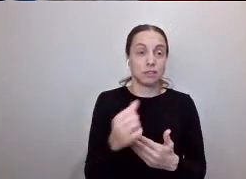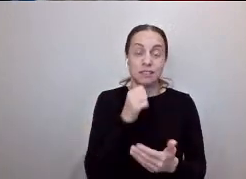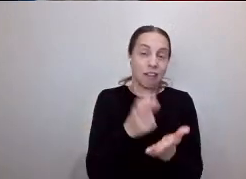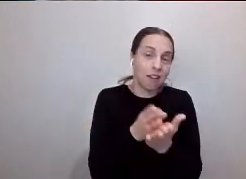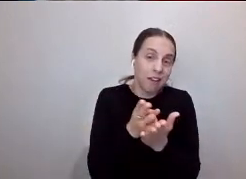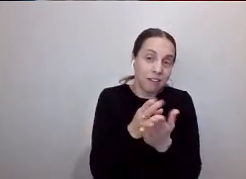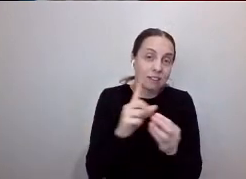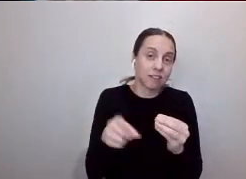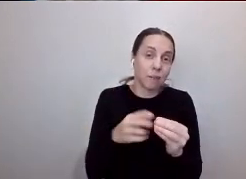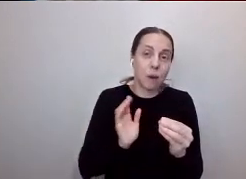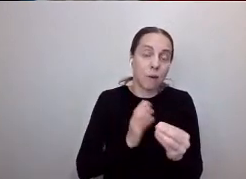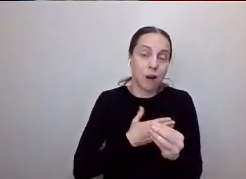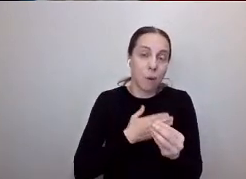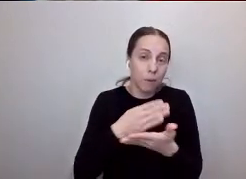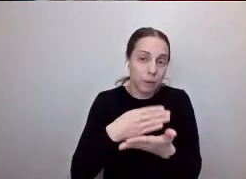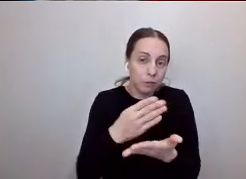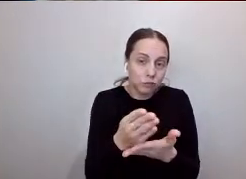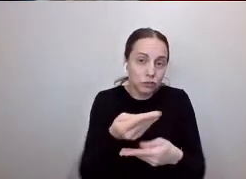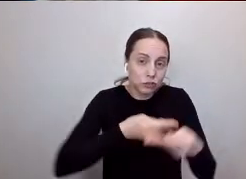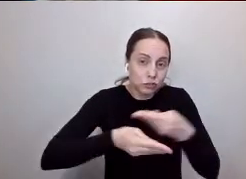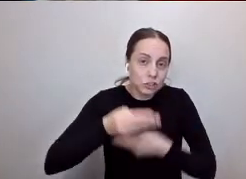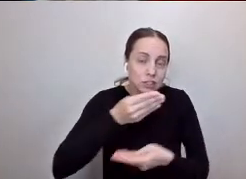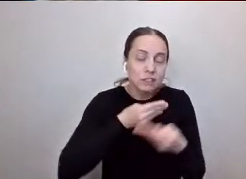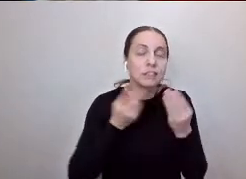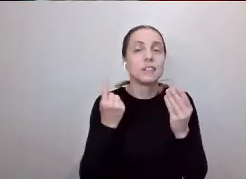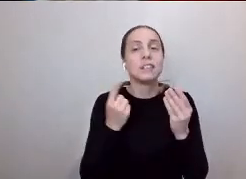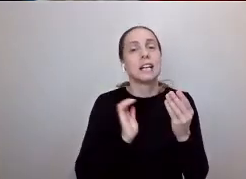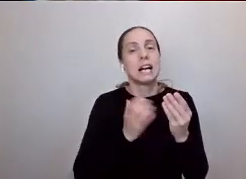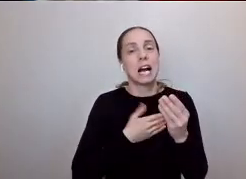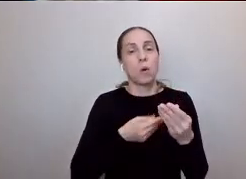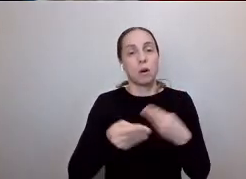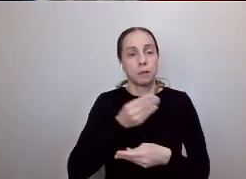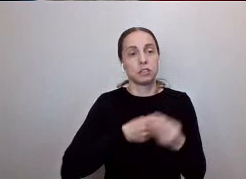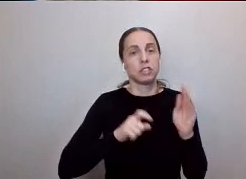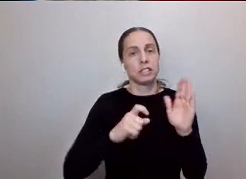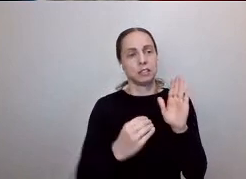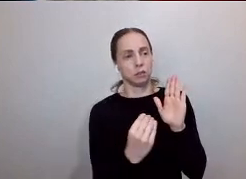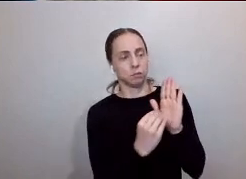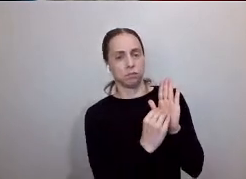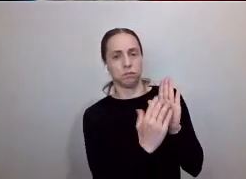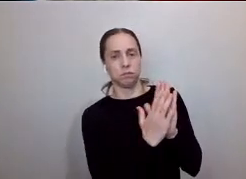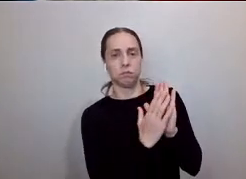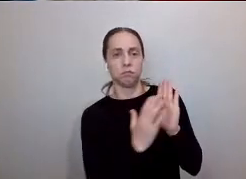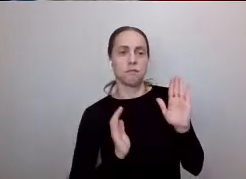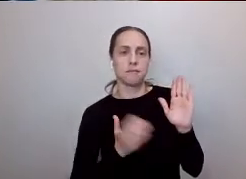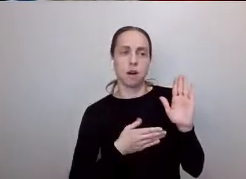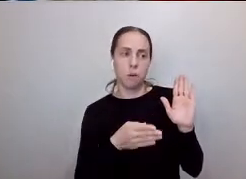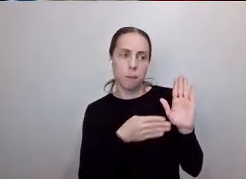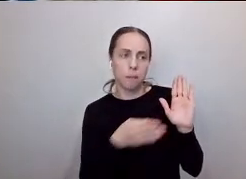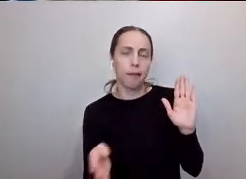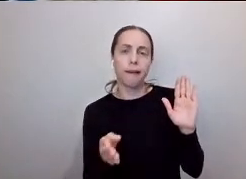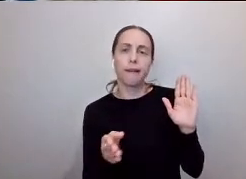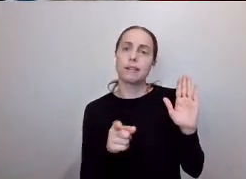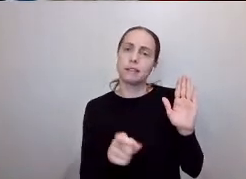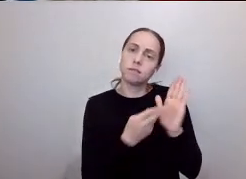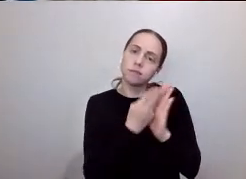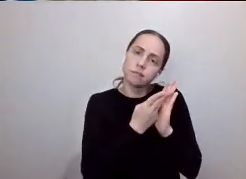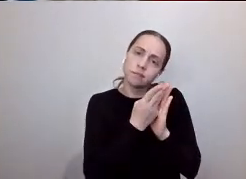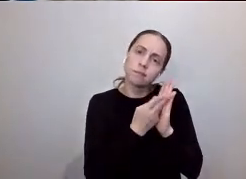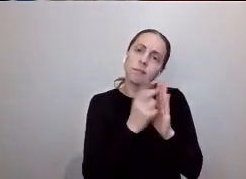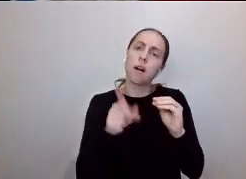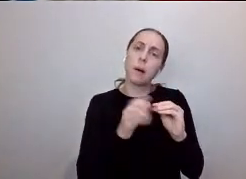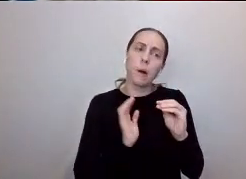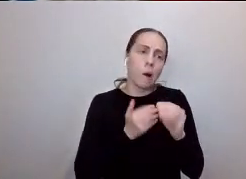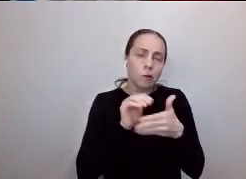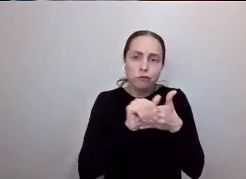to be a document on our morals, and it needs to be telling the whole truth of where we are putting our dollars, whether that is in traditional law